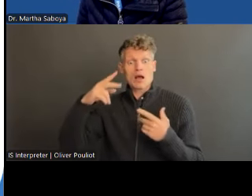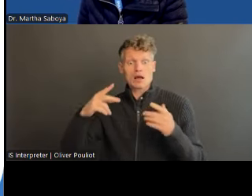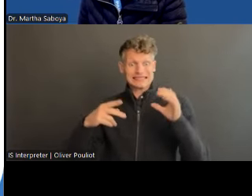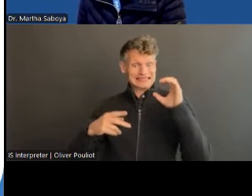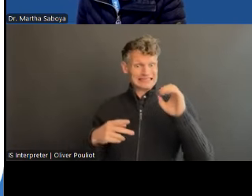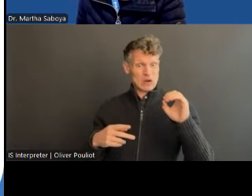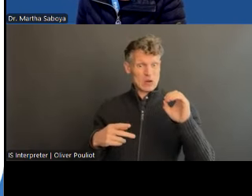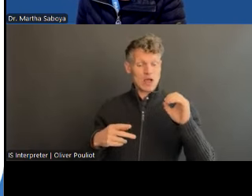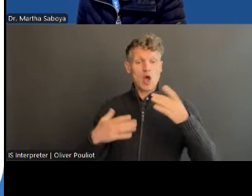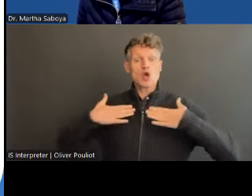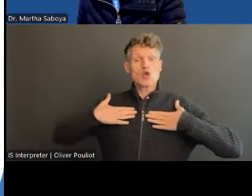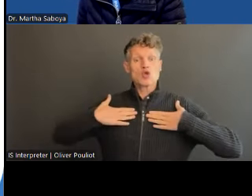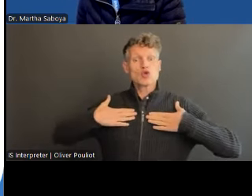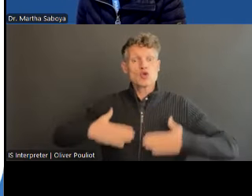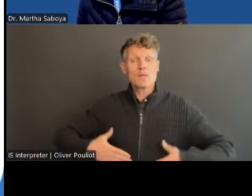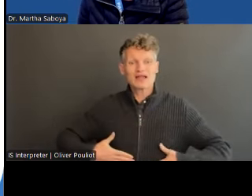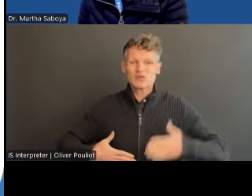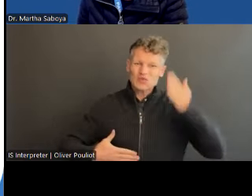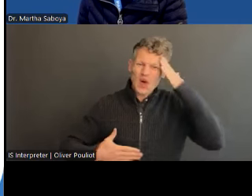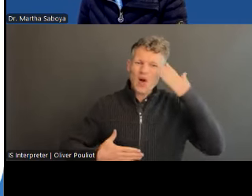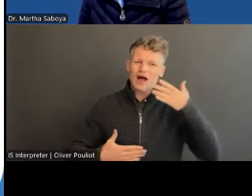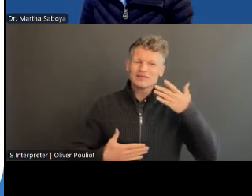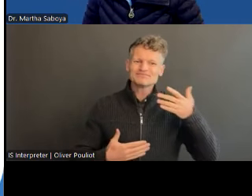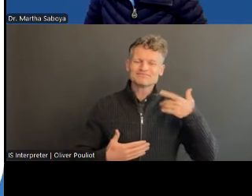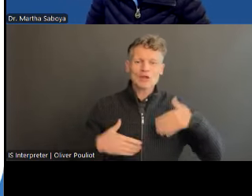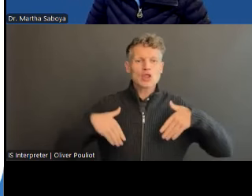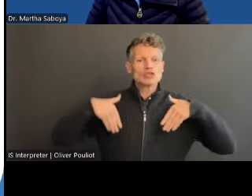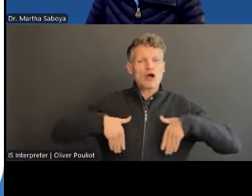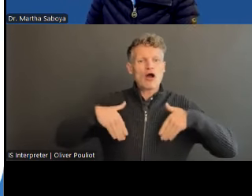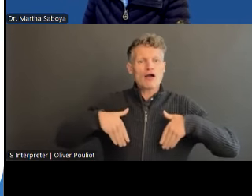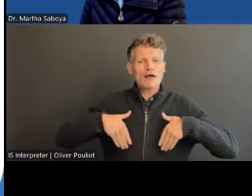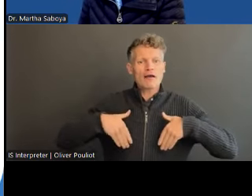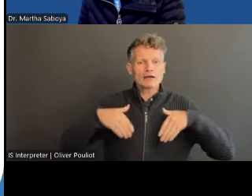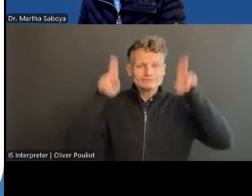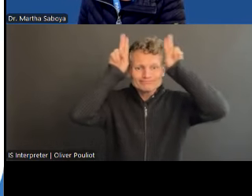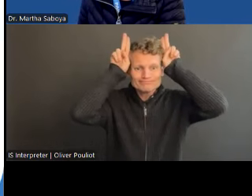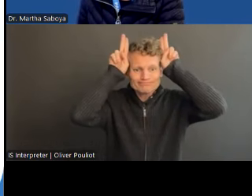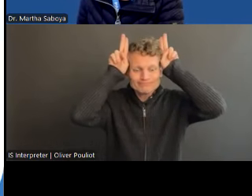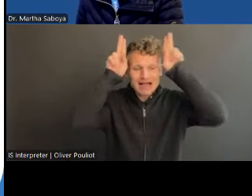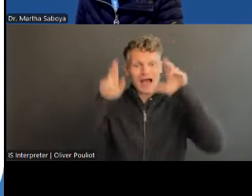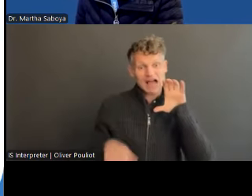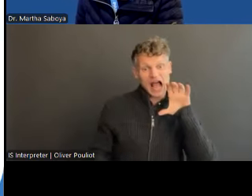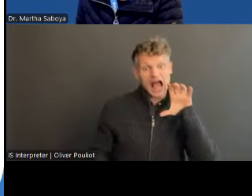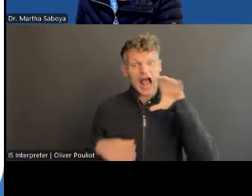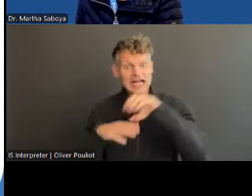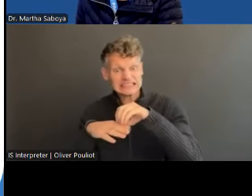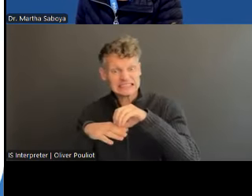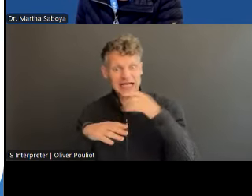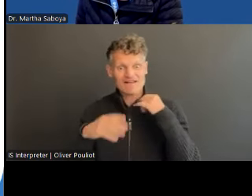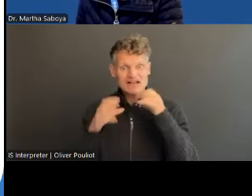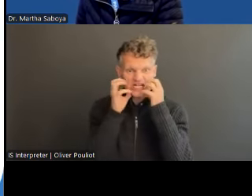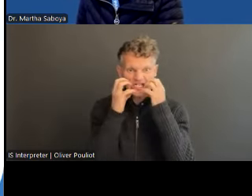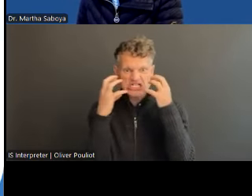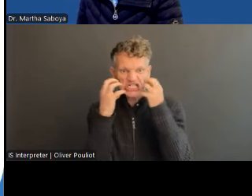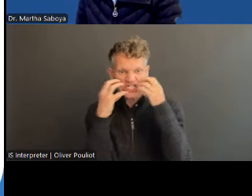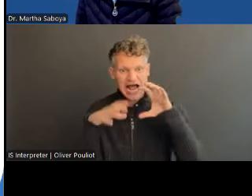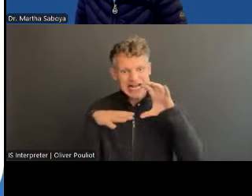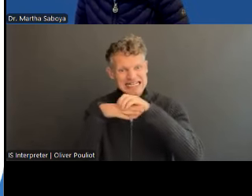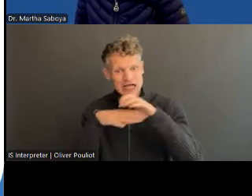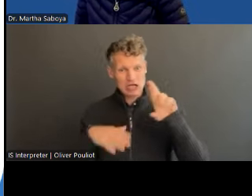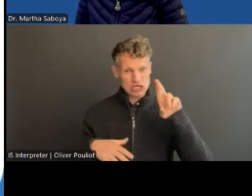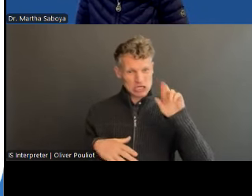rabies transmitted by dogs. And we also have Mexico who has eliminated trachoma. In some other cases, we have countries that have